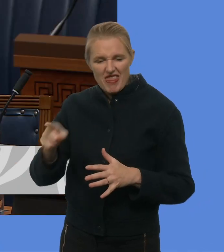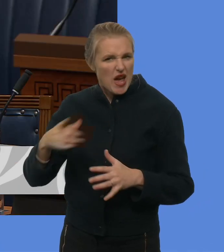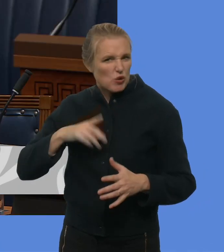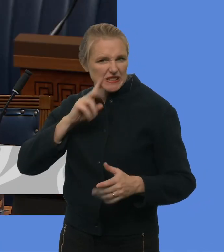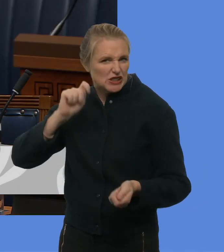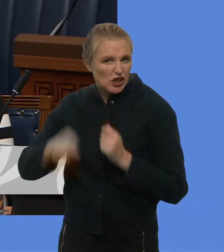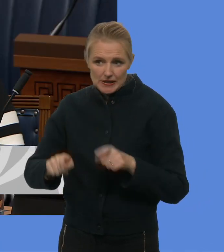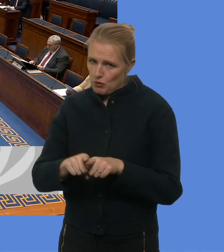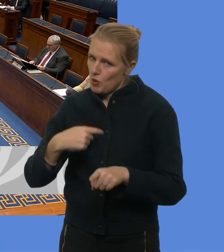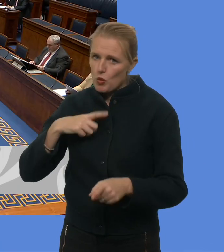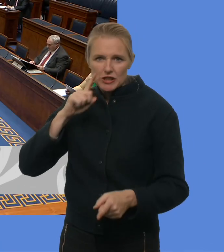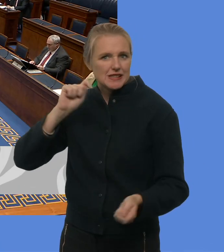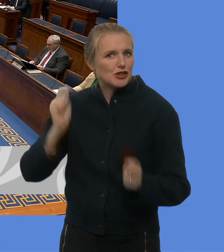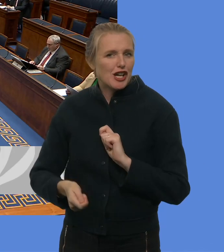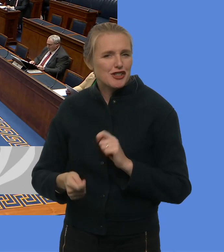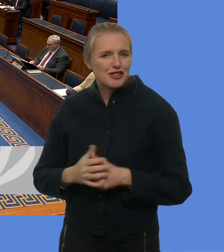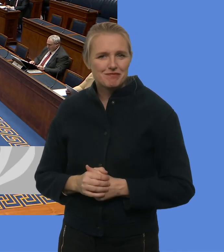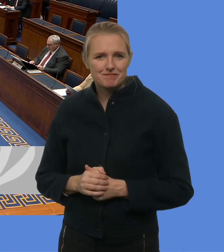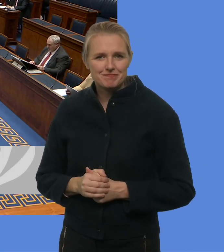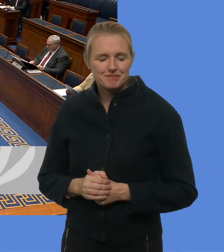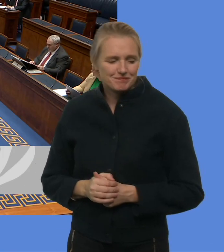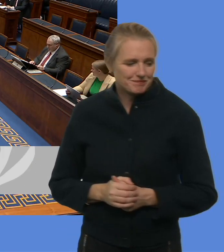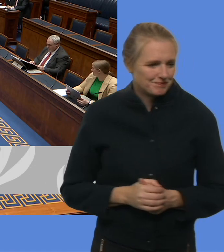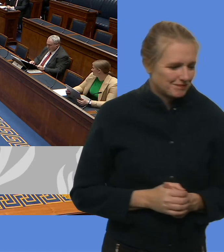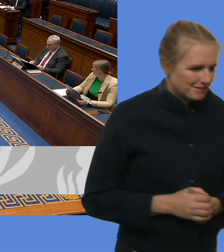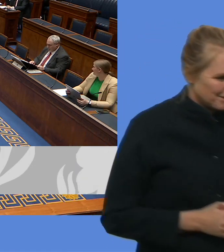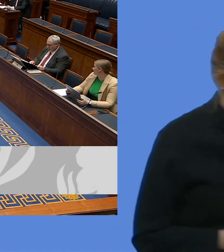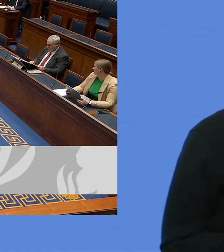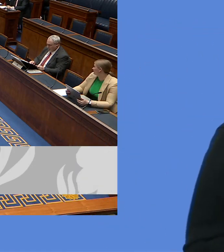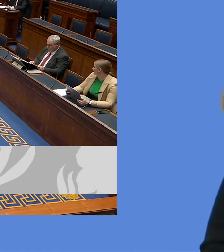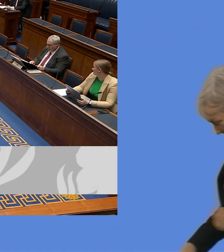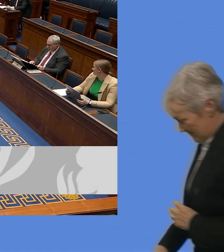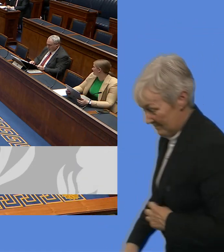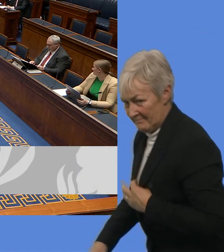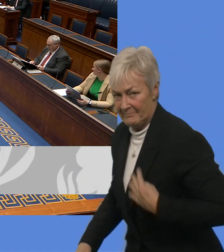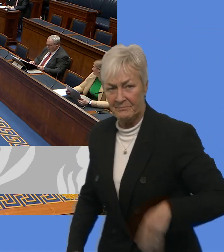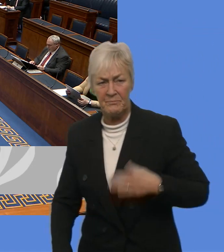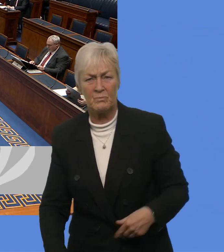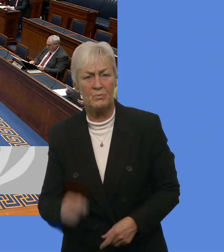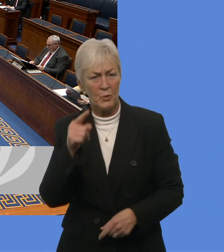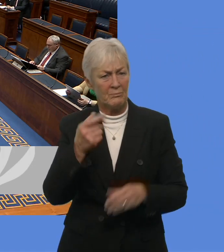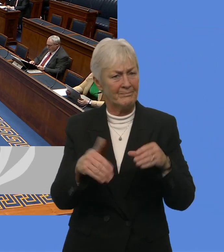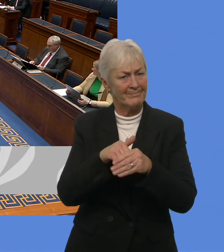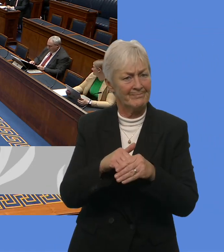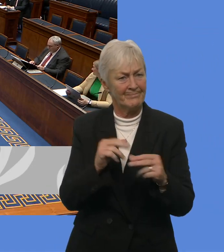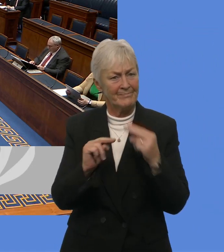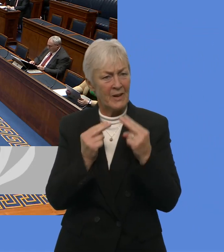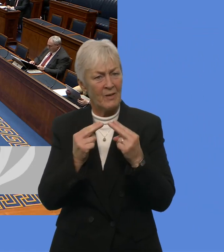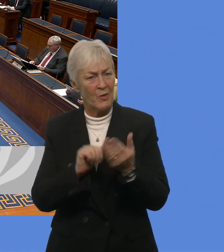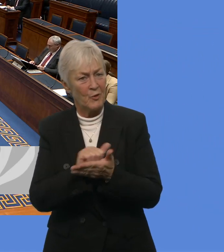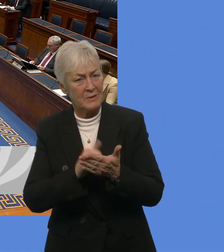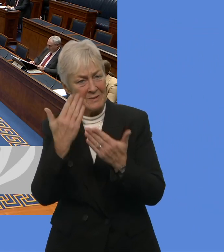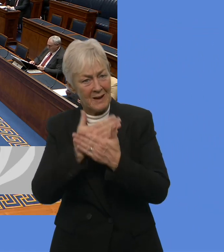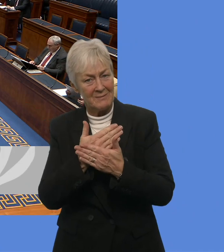well. Matthew O'Toole. Speaker, Minister, when you were at the dinner on Thursday night, and I don't begrudge you a night out,